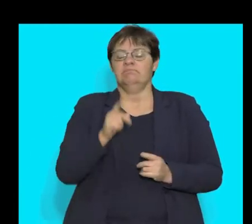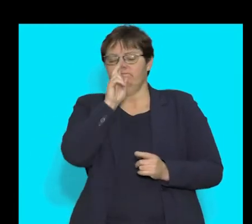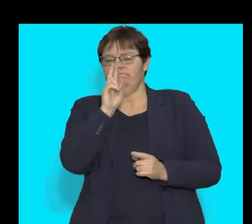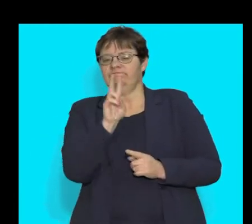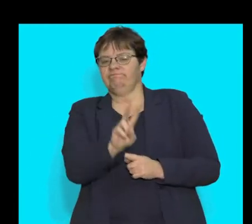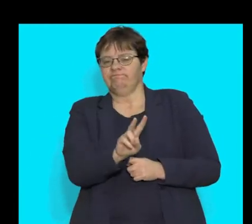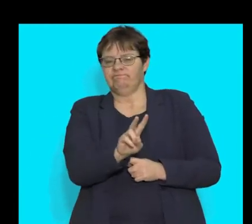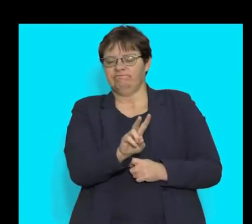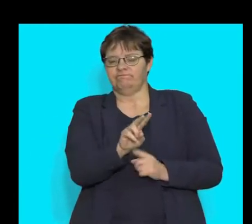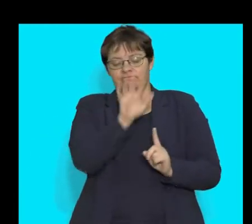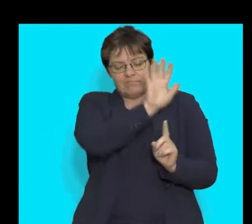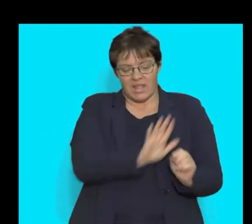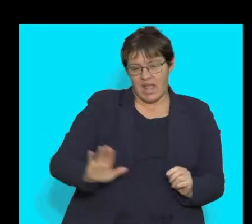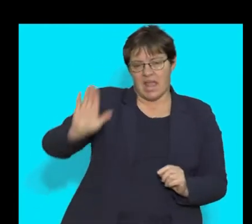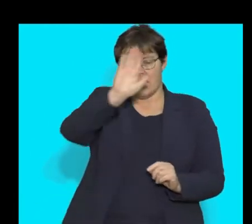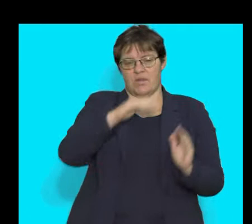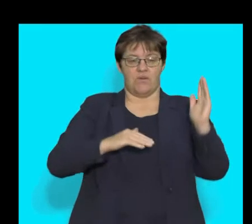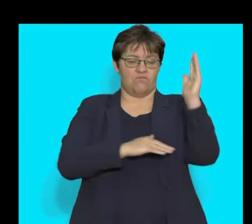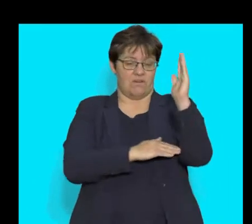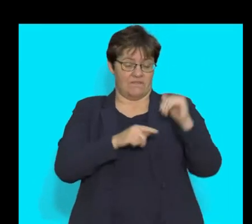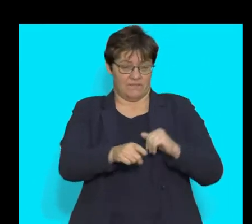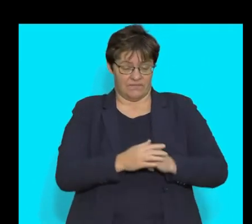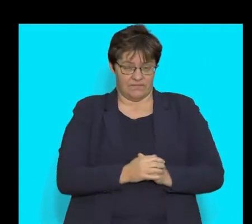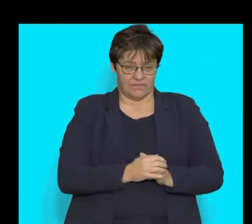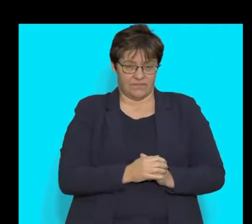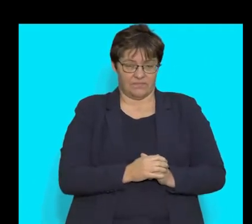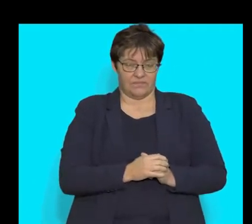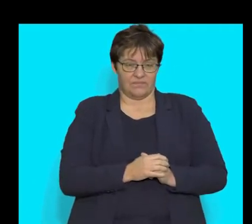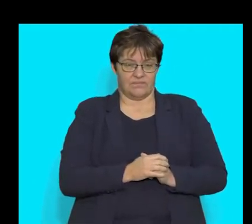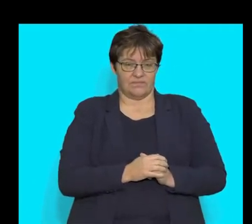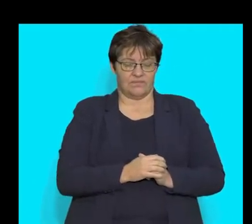at in terms of the area that the graph occupies.